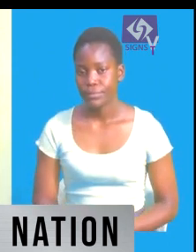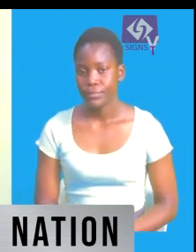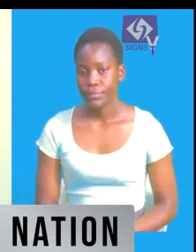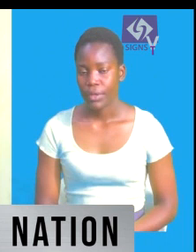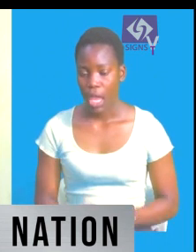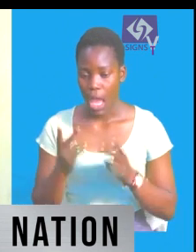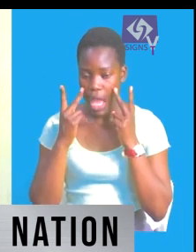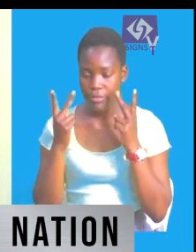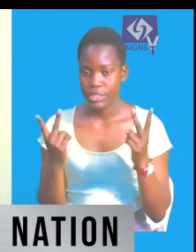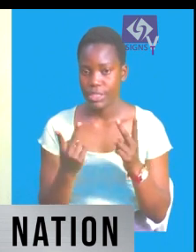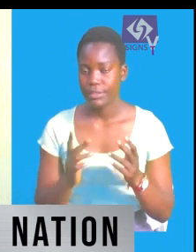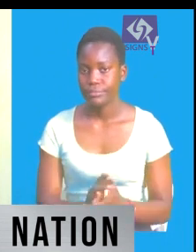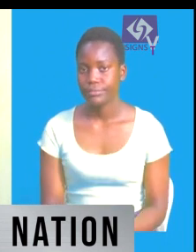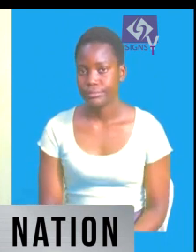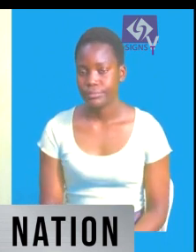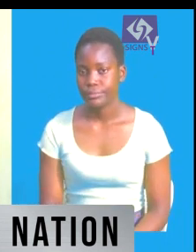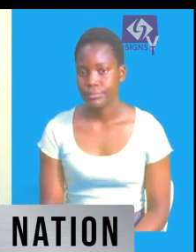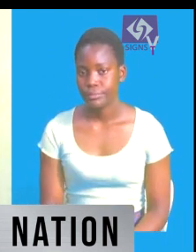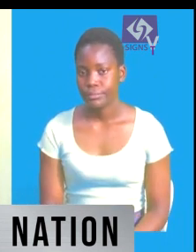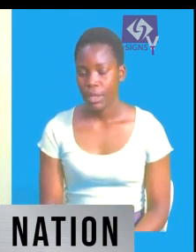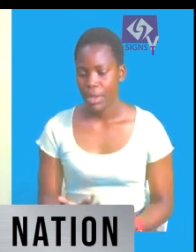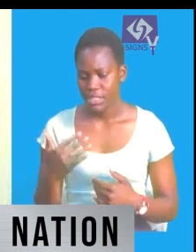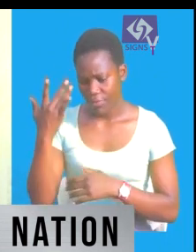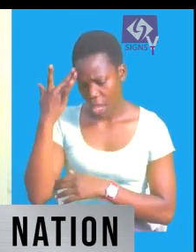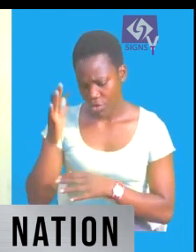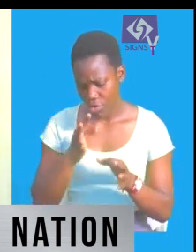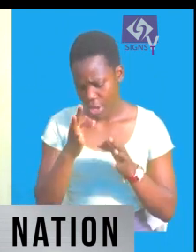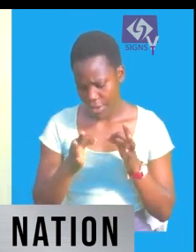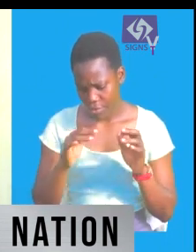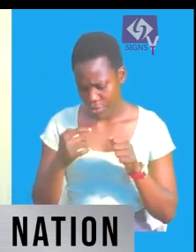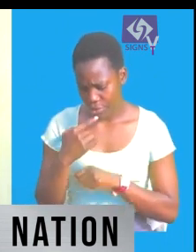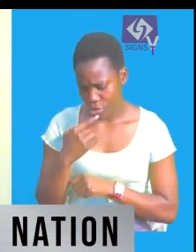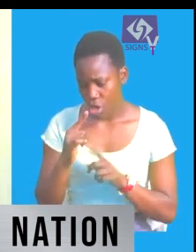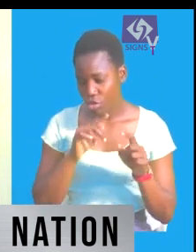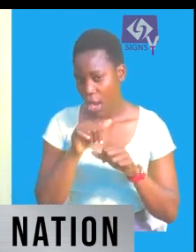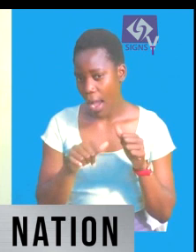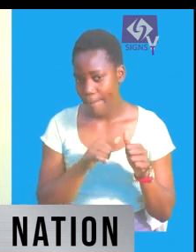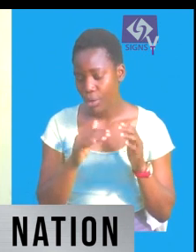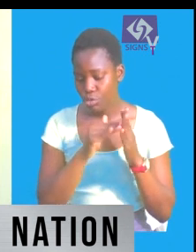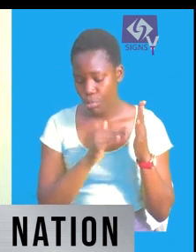I've seen. I don't know if I should call it protocol or